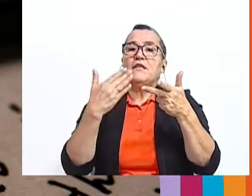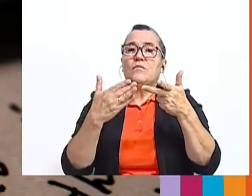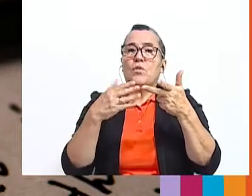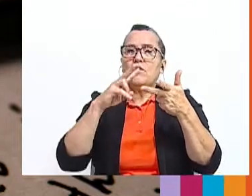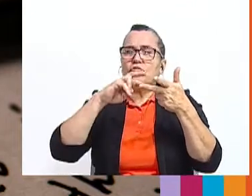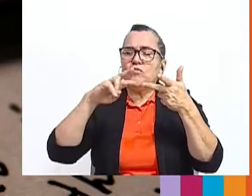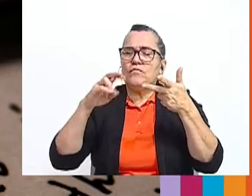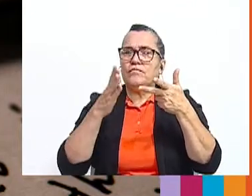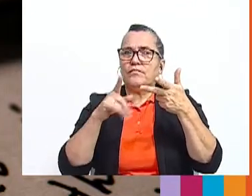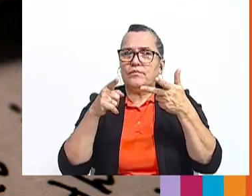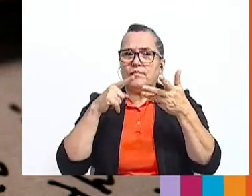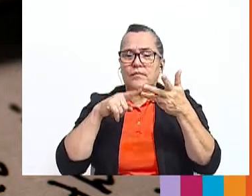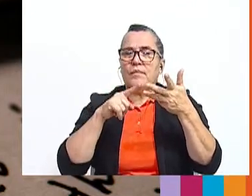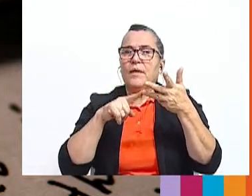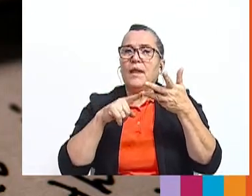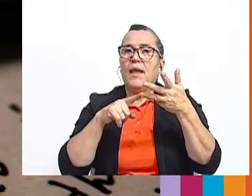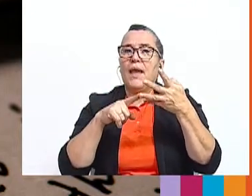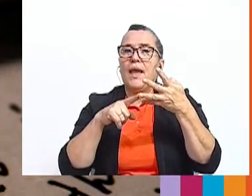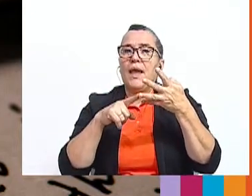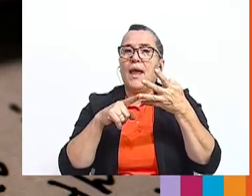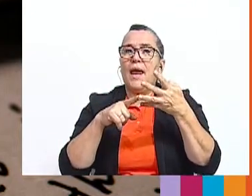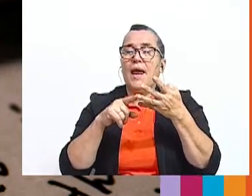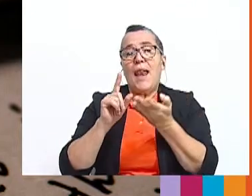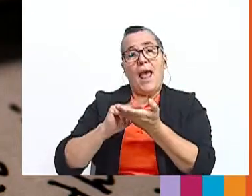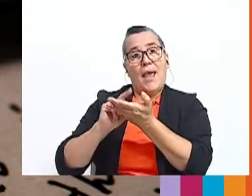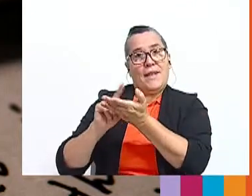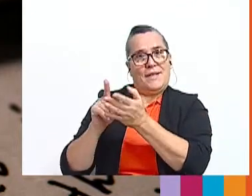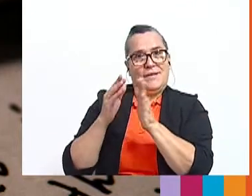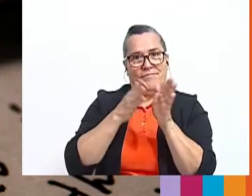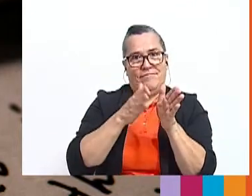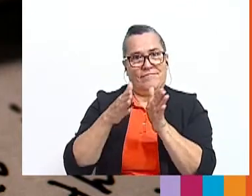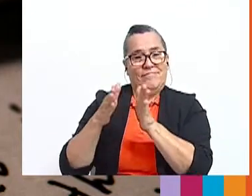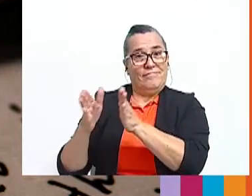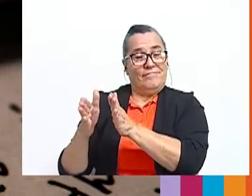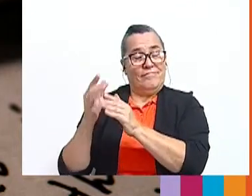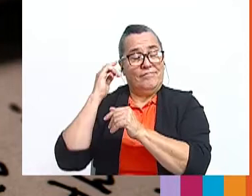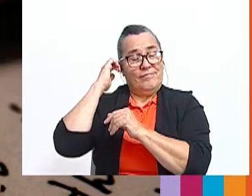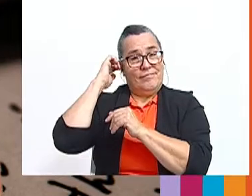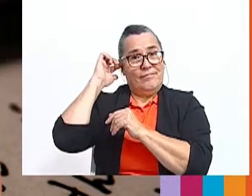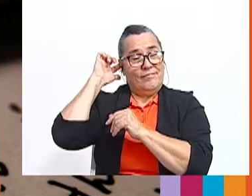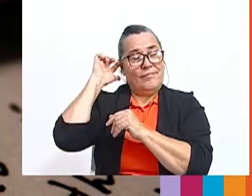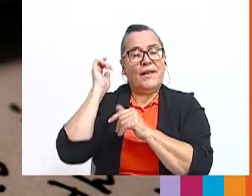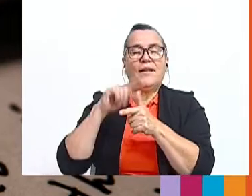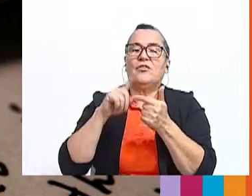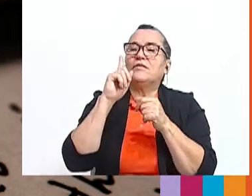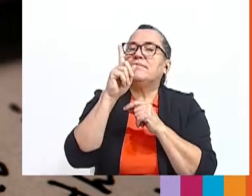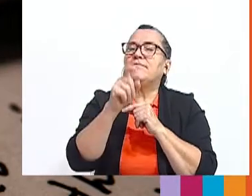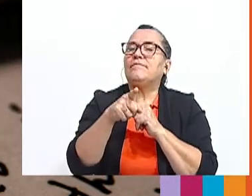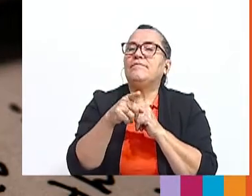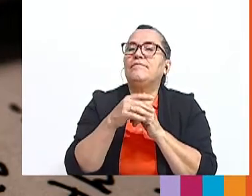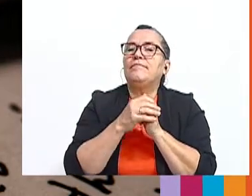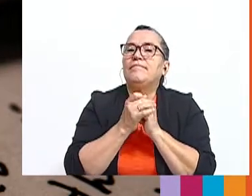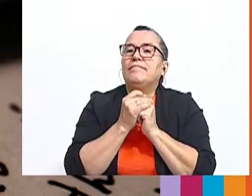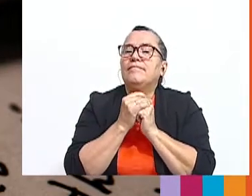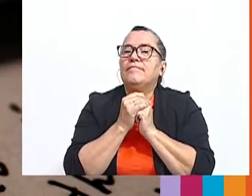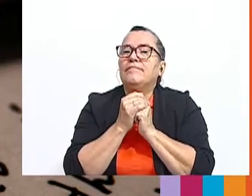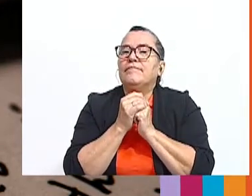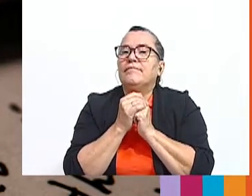revising part, and then we have the editing part. So let me ask you some questions.